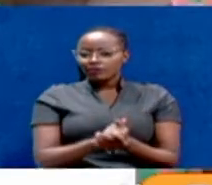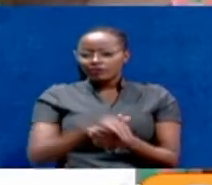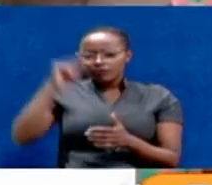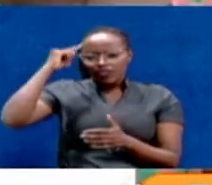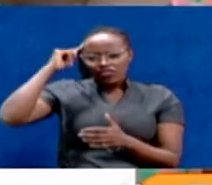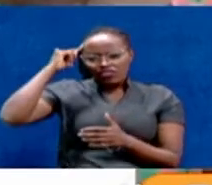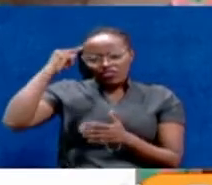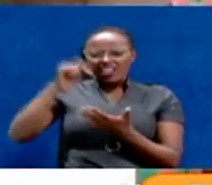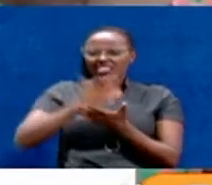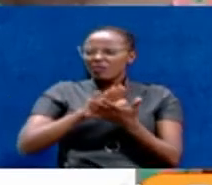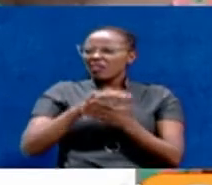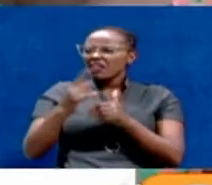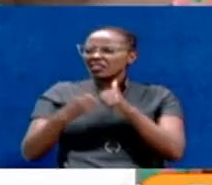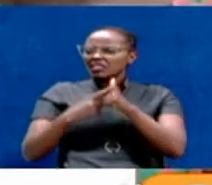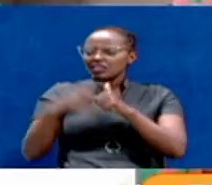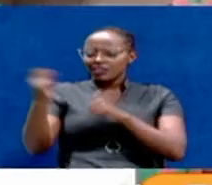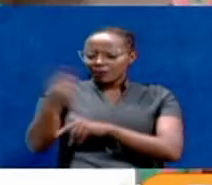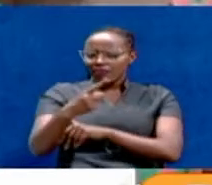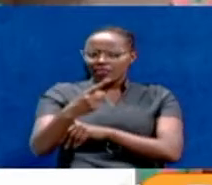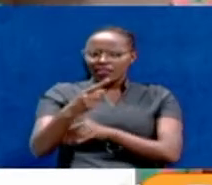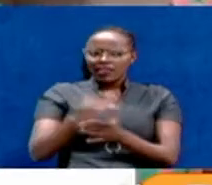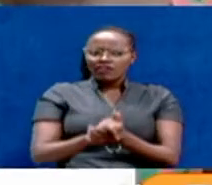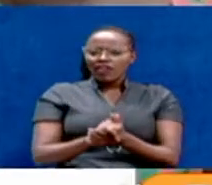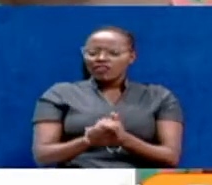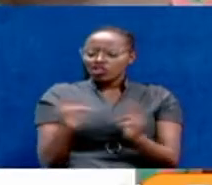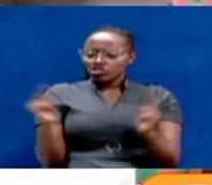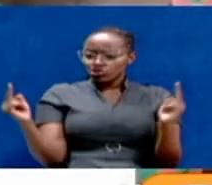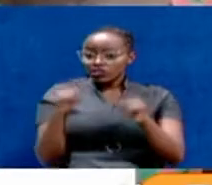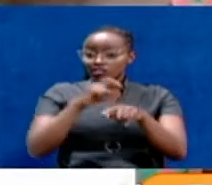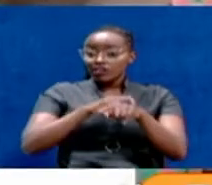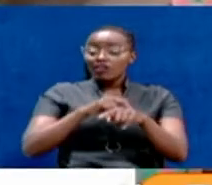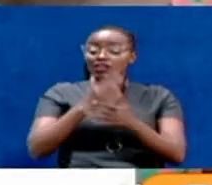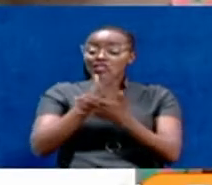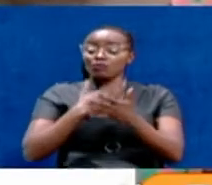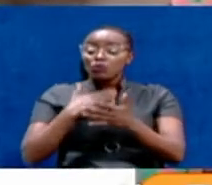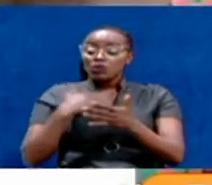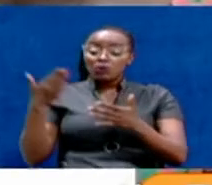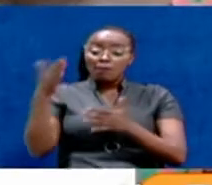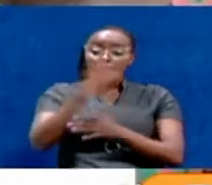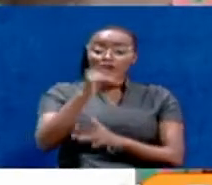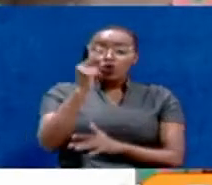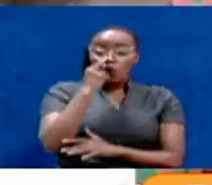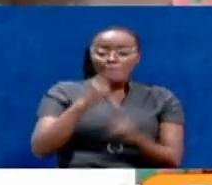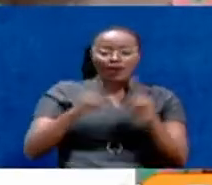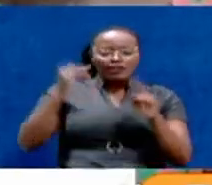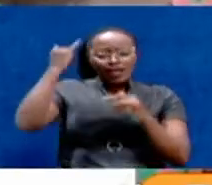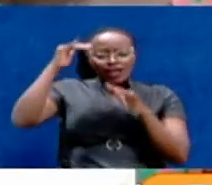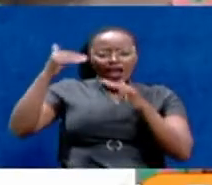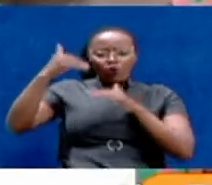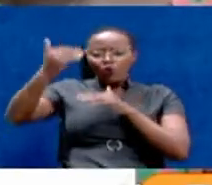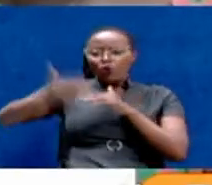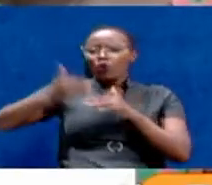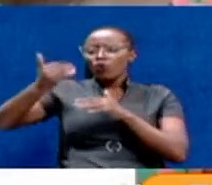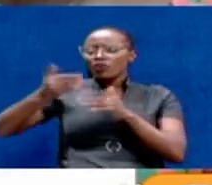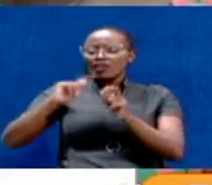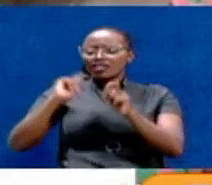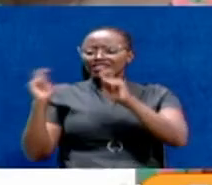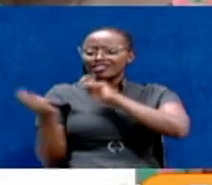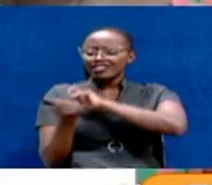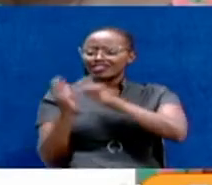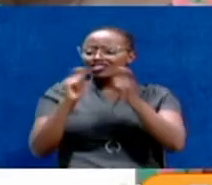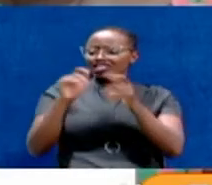I think the minimum is 6 months. And ideally, and some of them want to come back home. And ideally, how frequent should the crew change